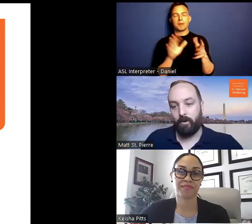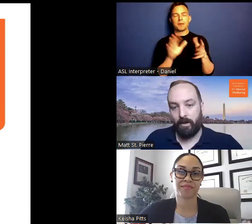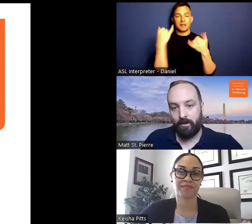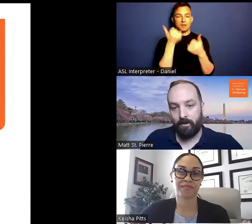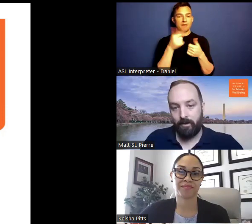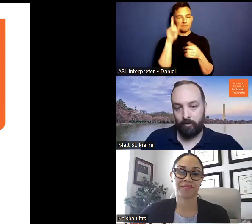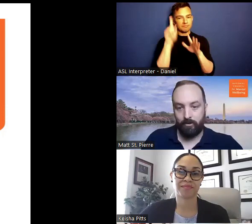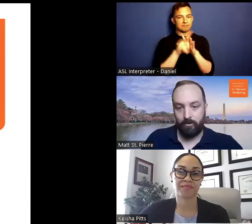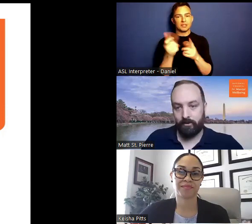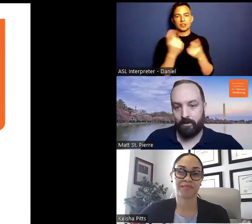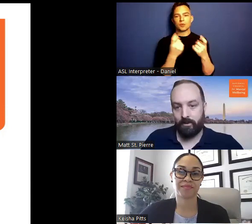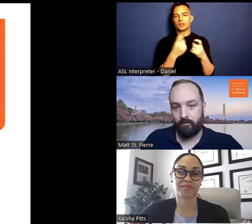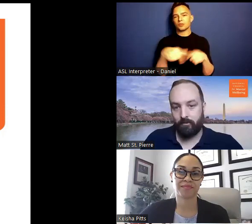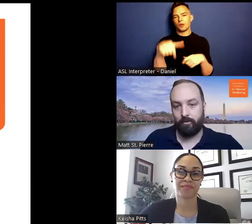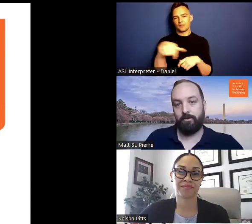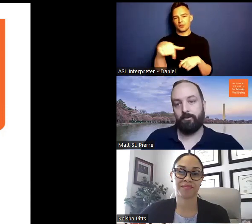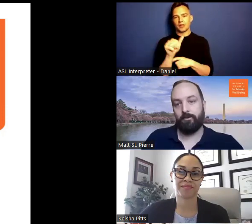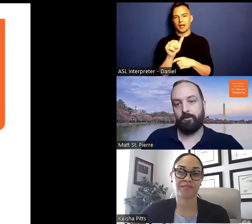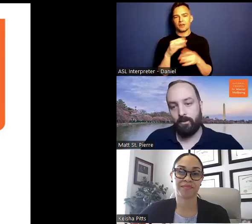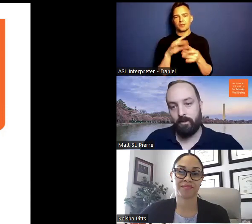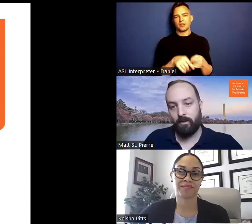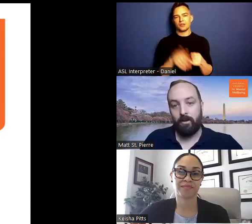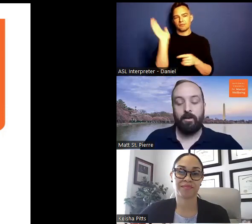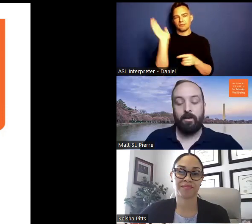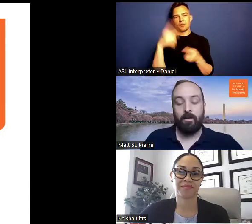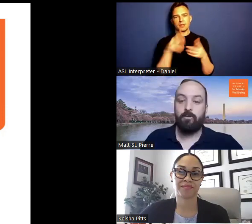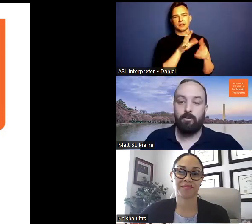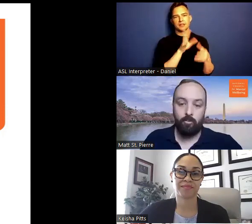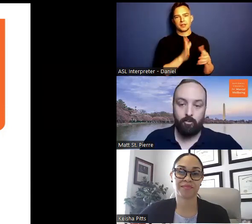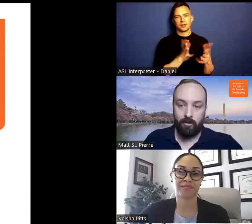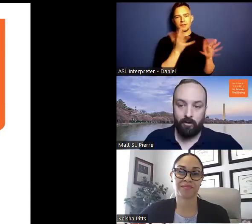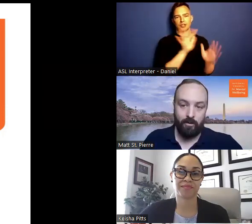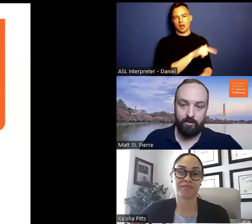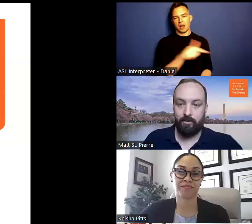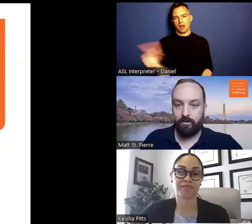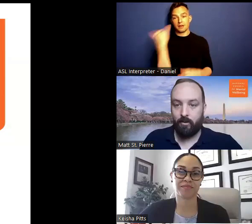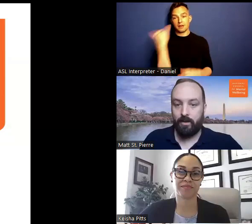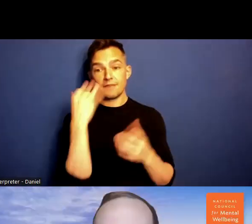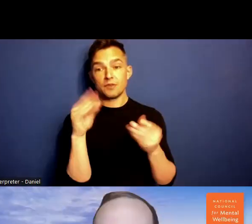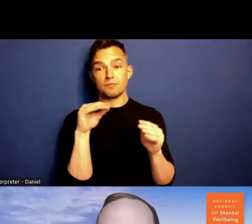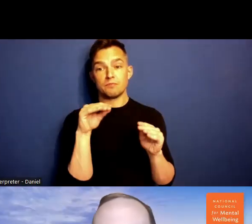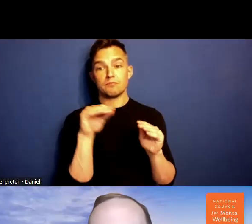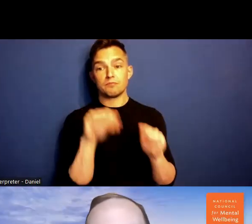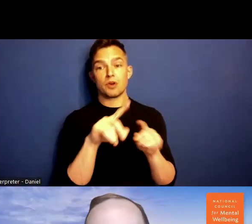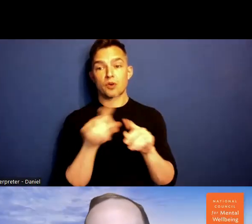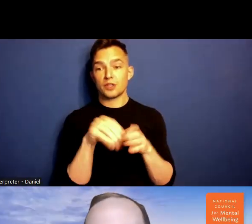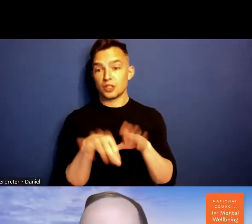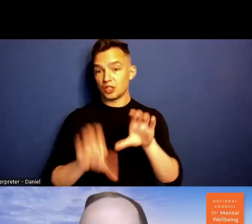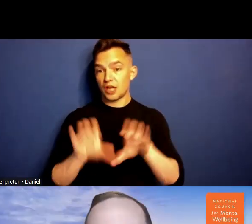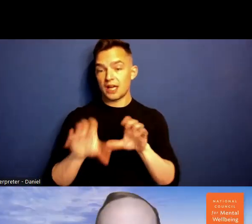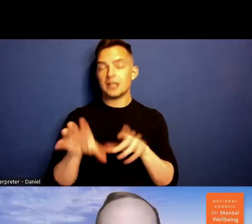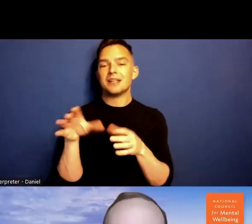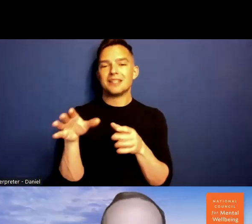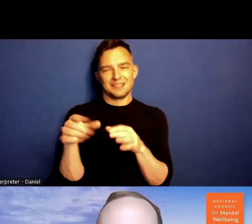moderated Q&A as part of this presentation when the presenters are done speaking. If you do put a question in the chat, we ask you please put what state you're